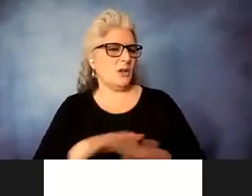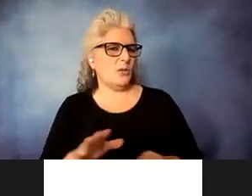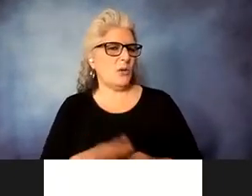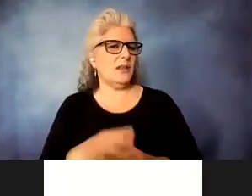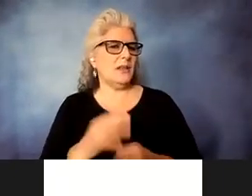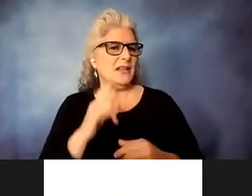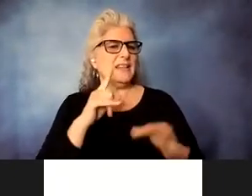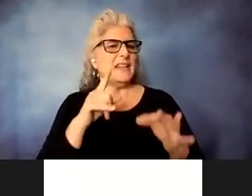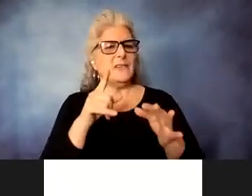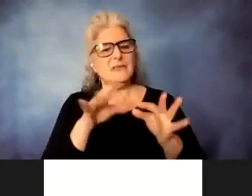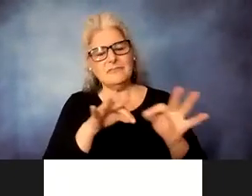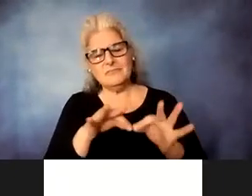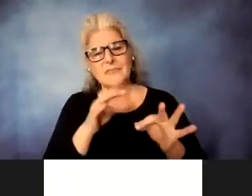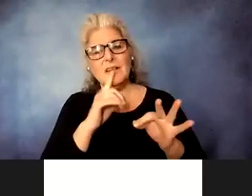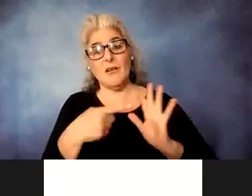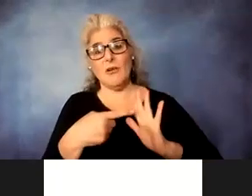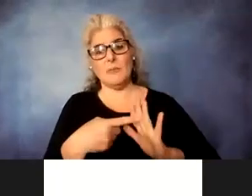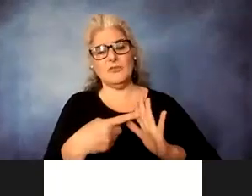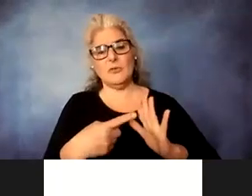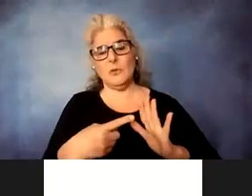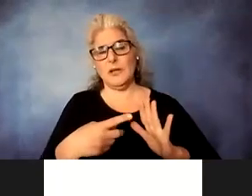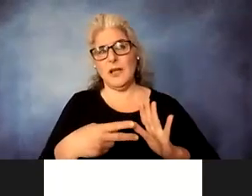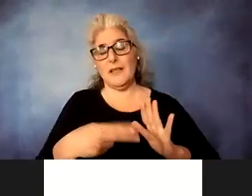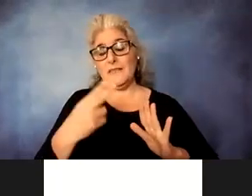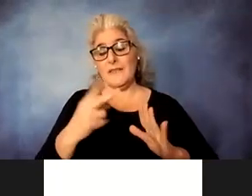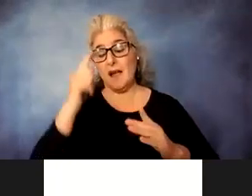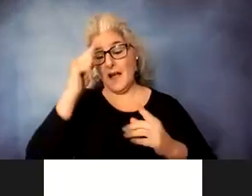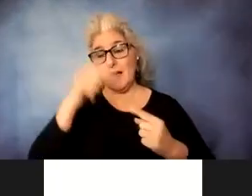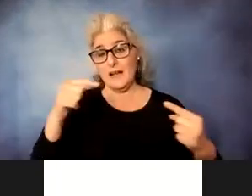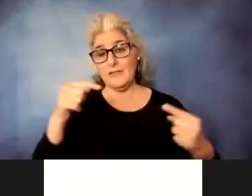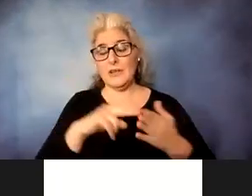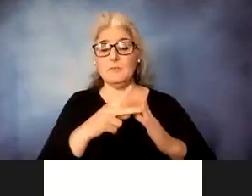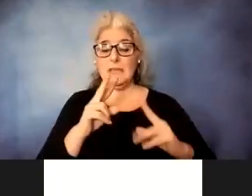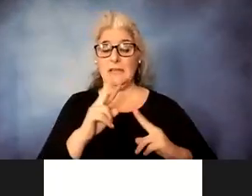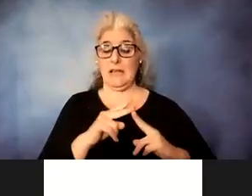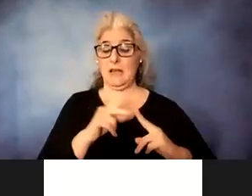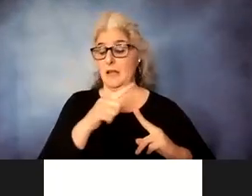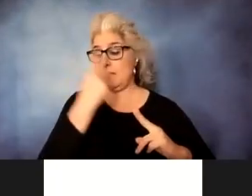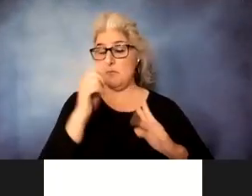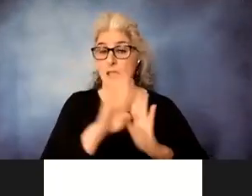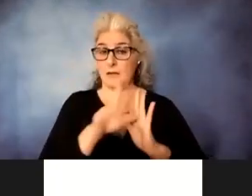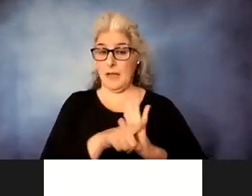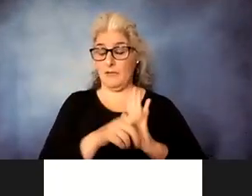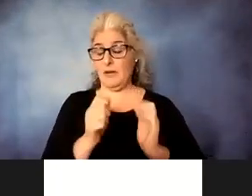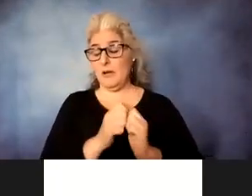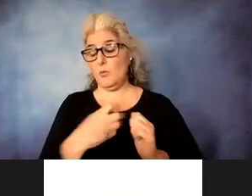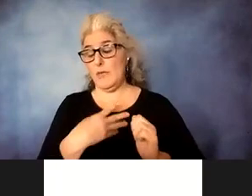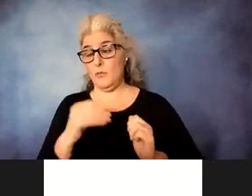I'm demonstrating the high contrast option, in which it's white text on black background.